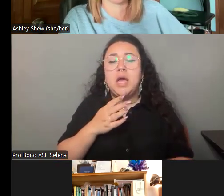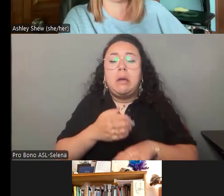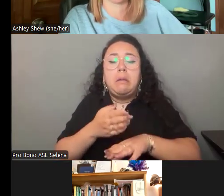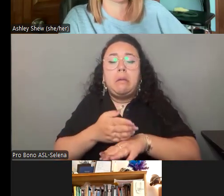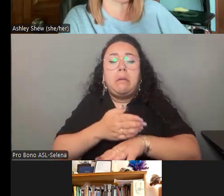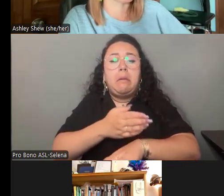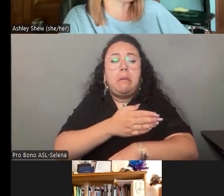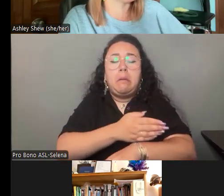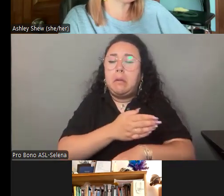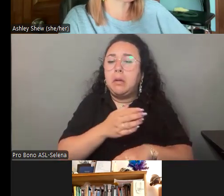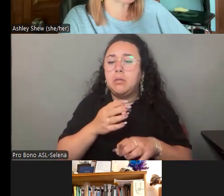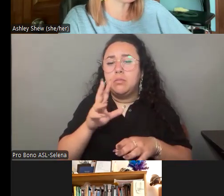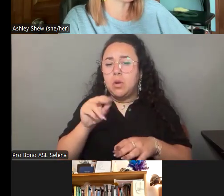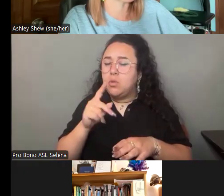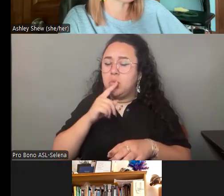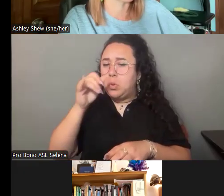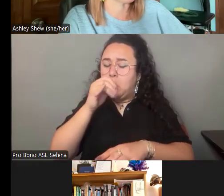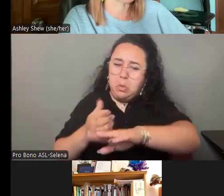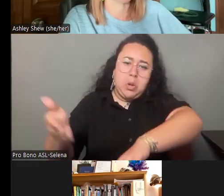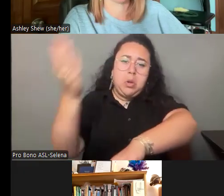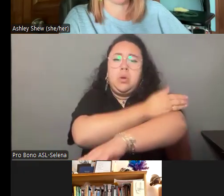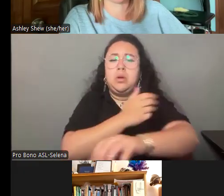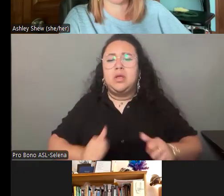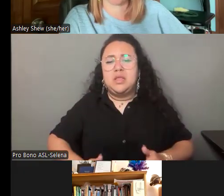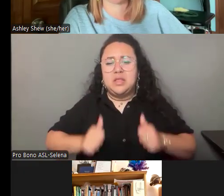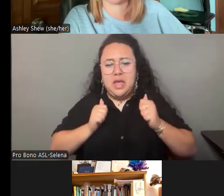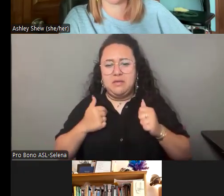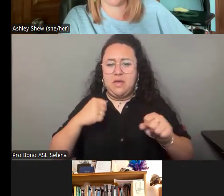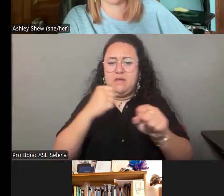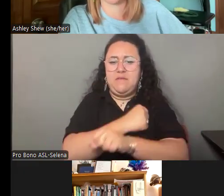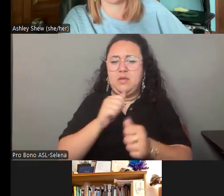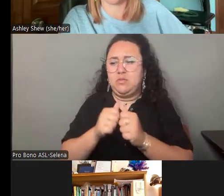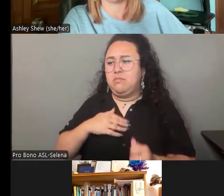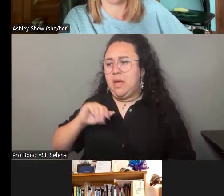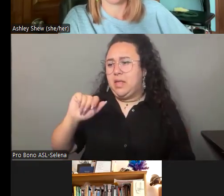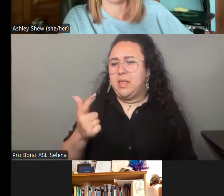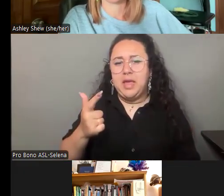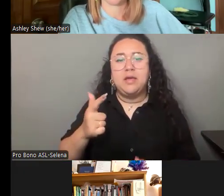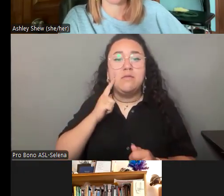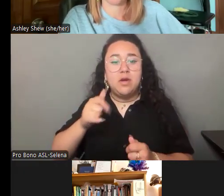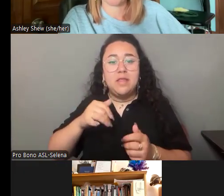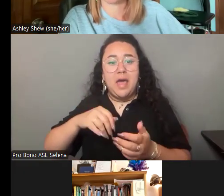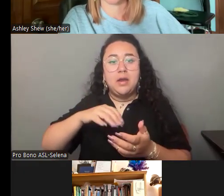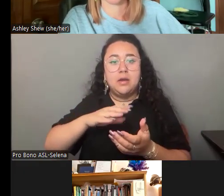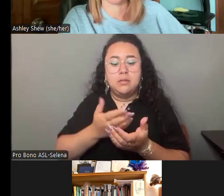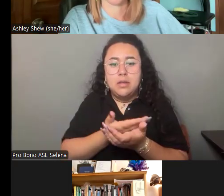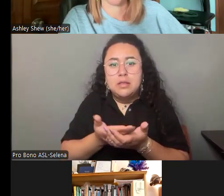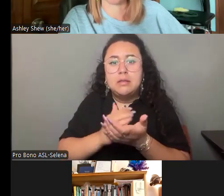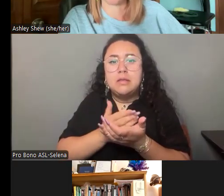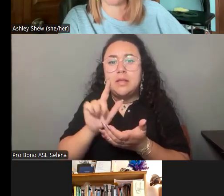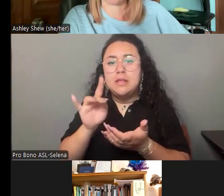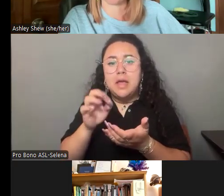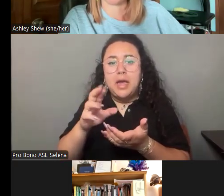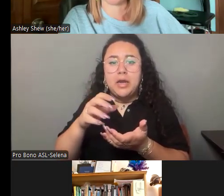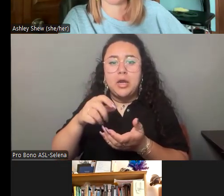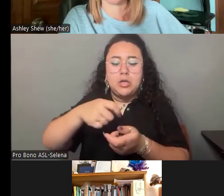radically life-changing. And here I am fighting with my leg to get my flexi liner in and out. It's hard to imagine,